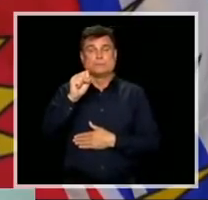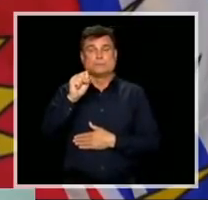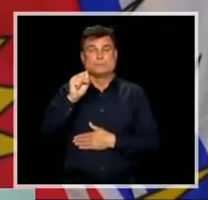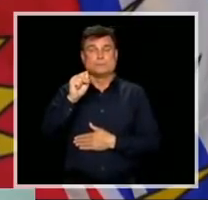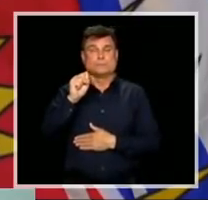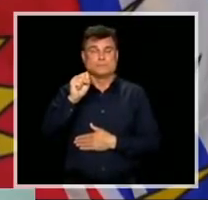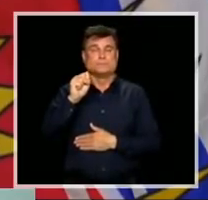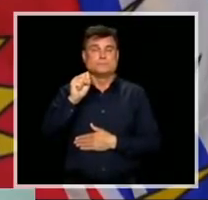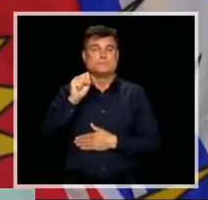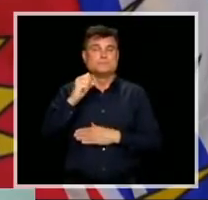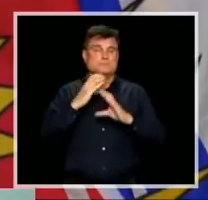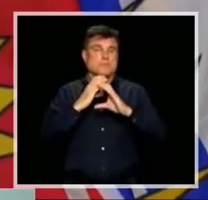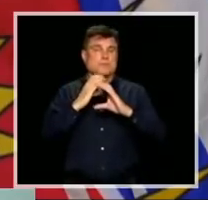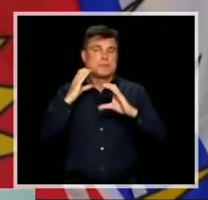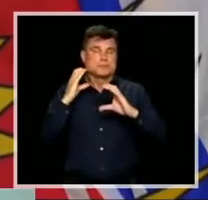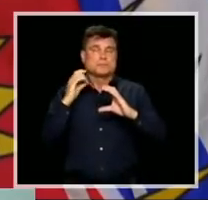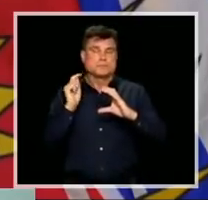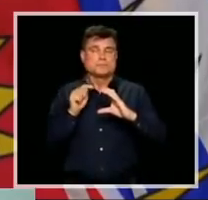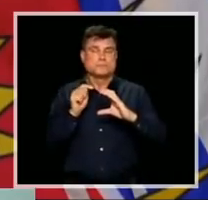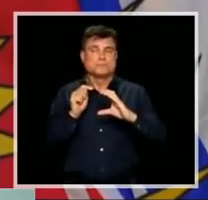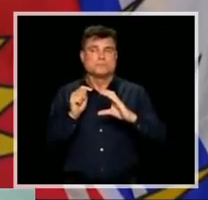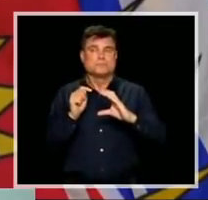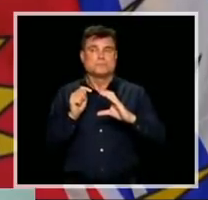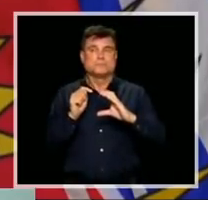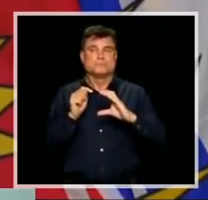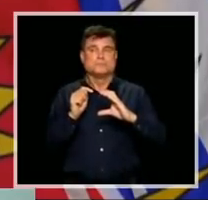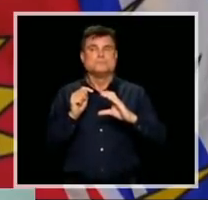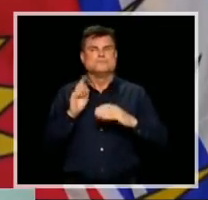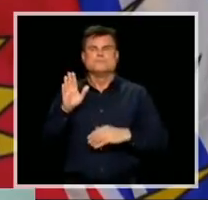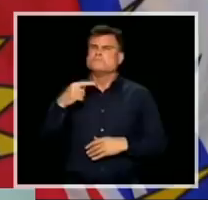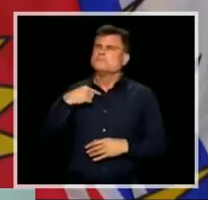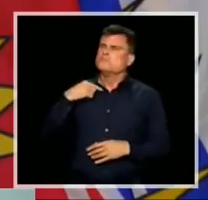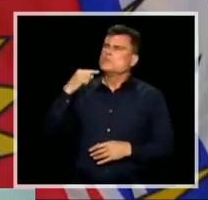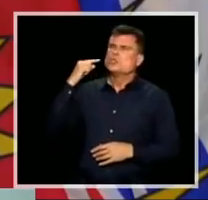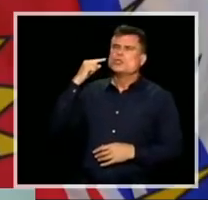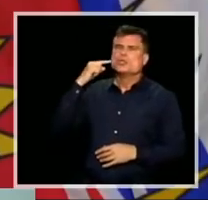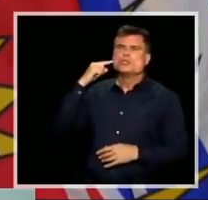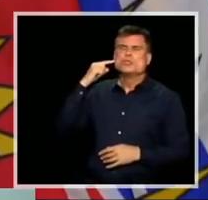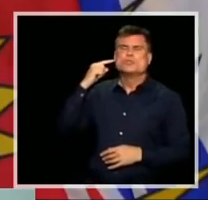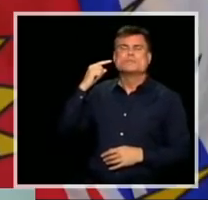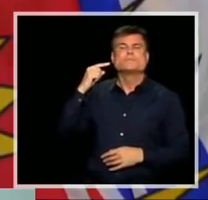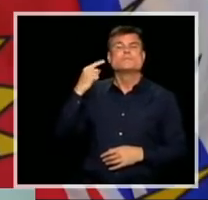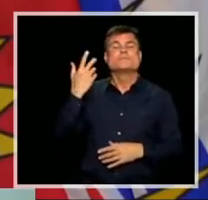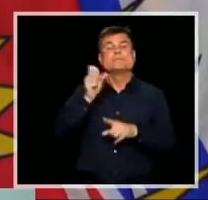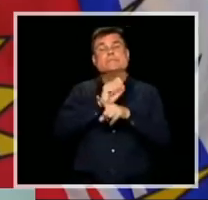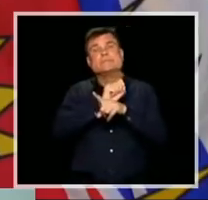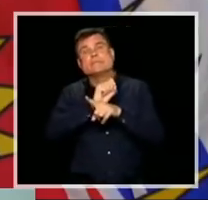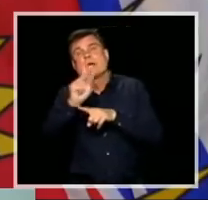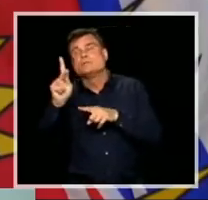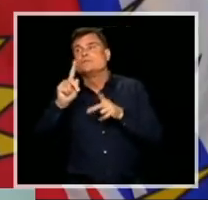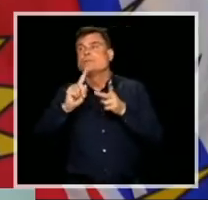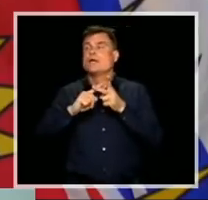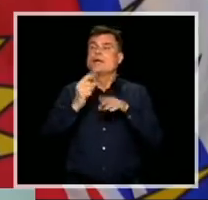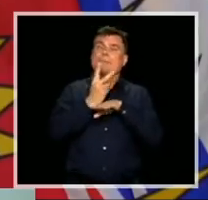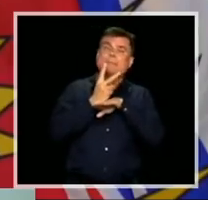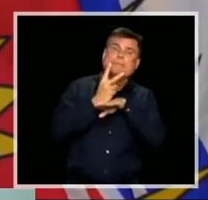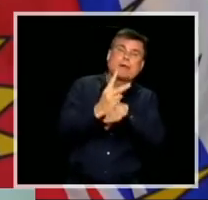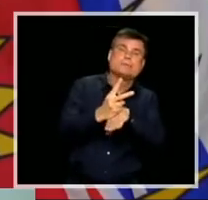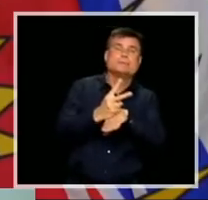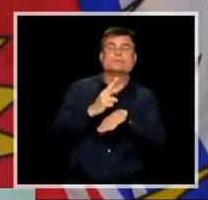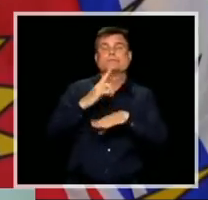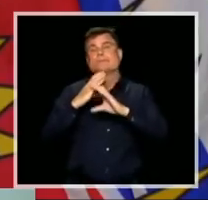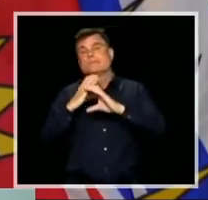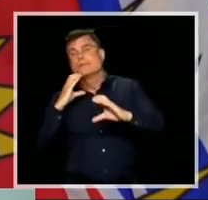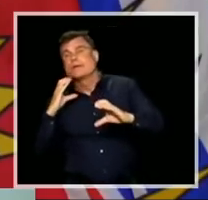masks whilst on transit. Having said that, we also know, and I've said this many times, not everybody is able to wear a mask for